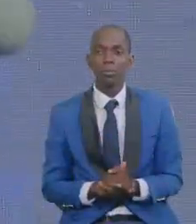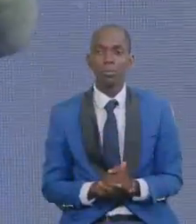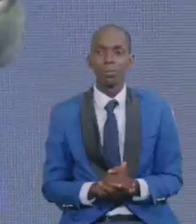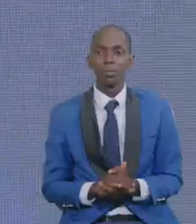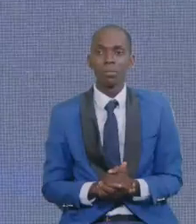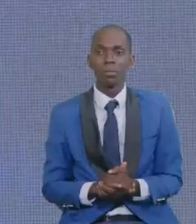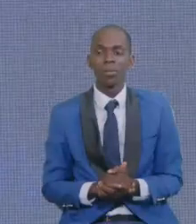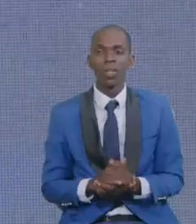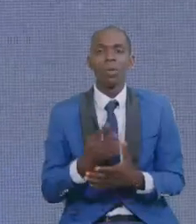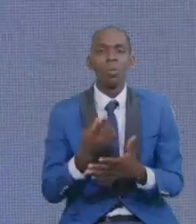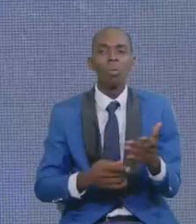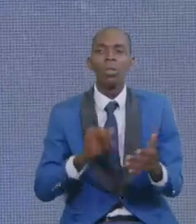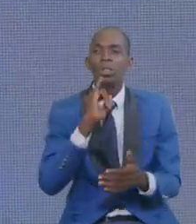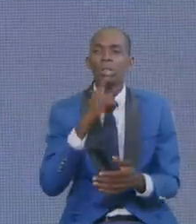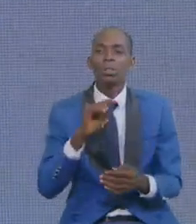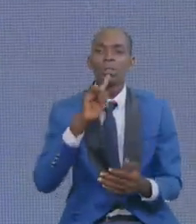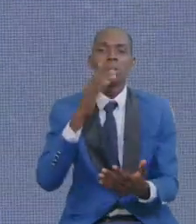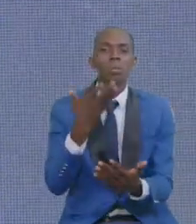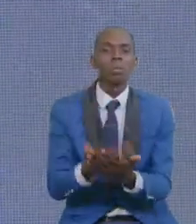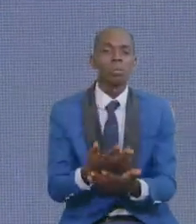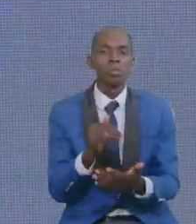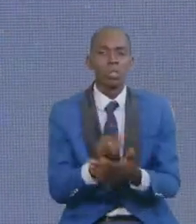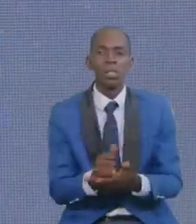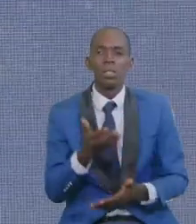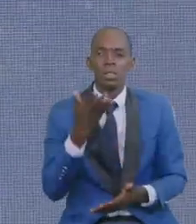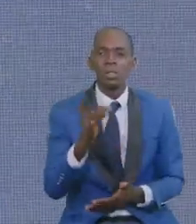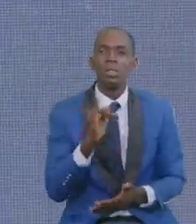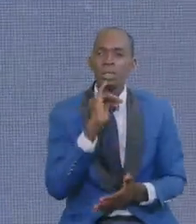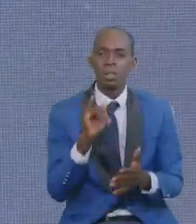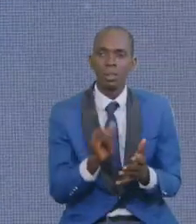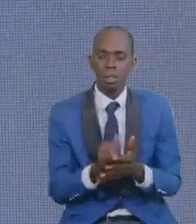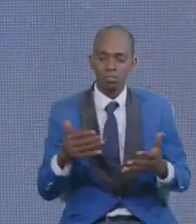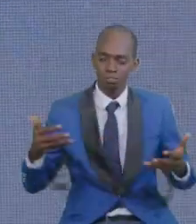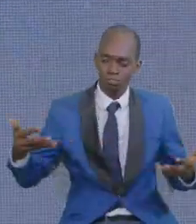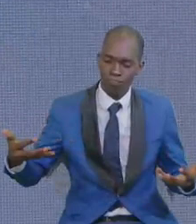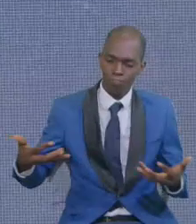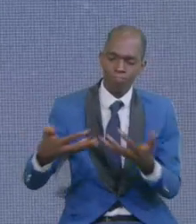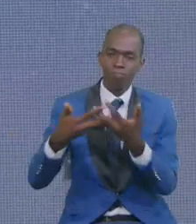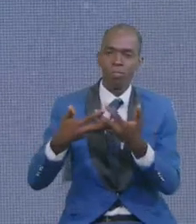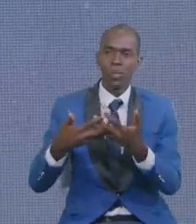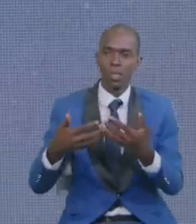What's the evidence that there is that interpenetration?